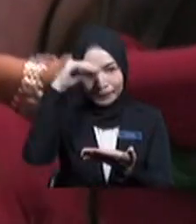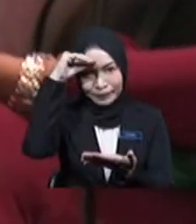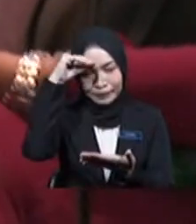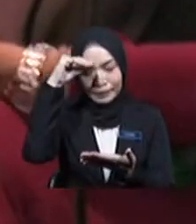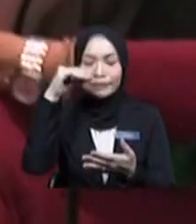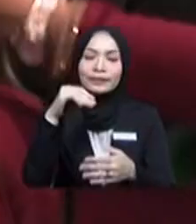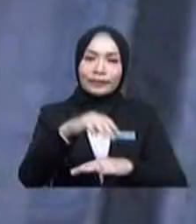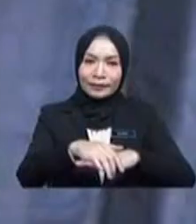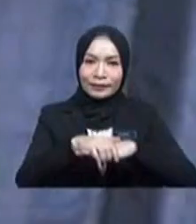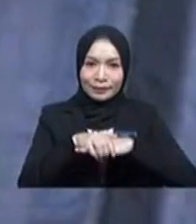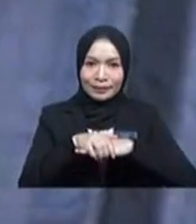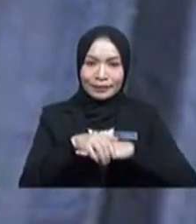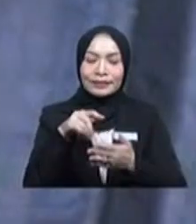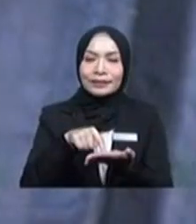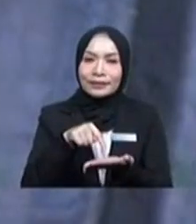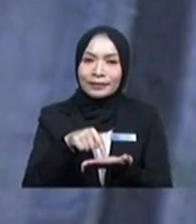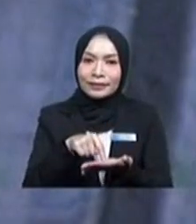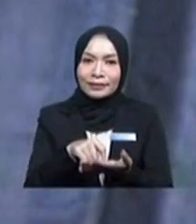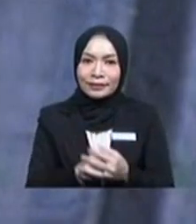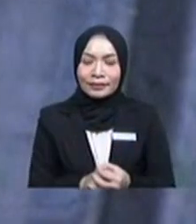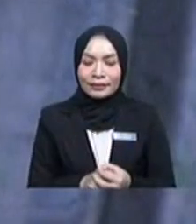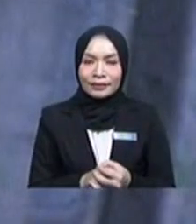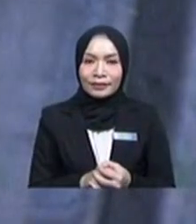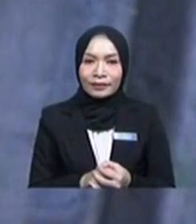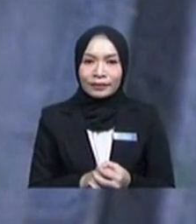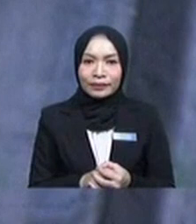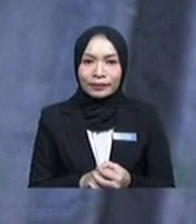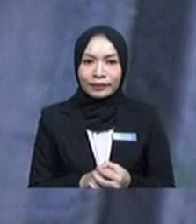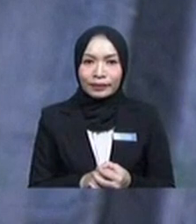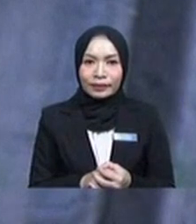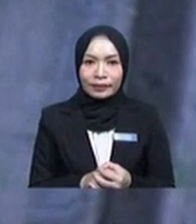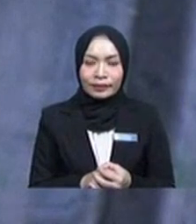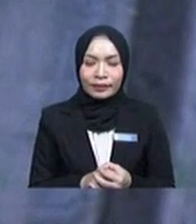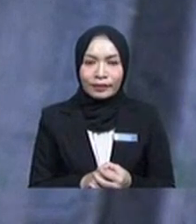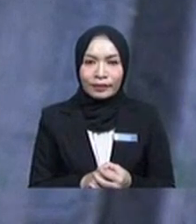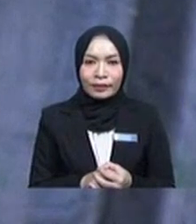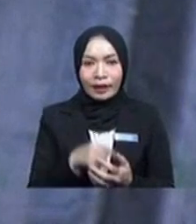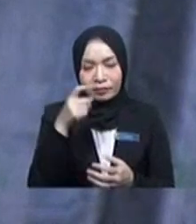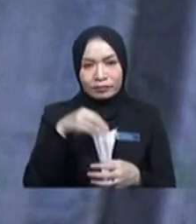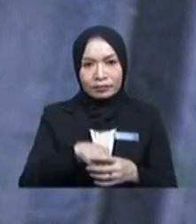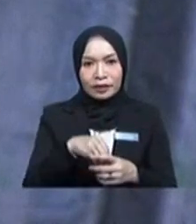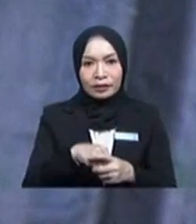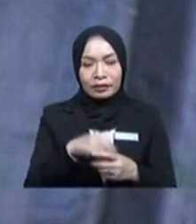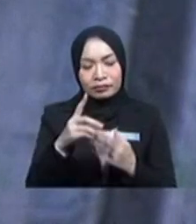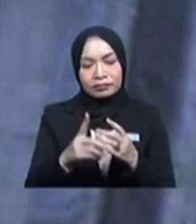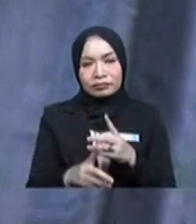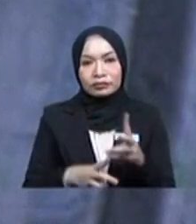English. This would enable them to compete and prosper in a competitive world.